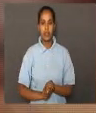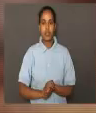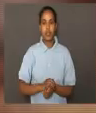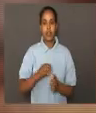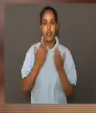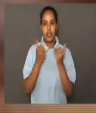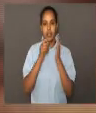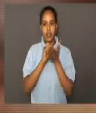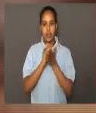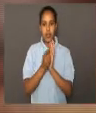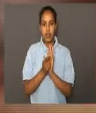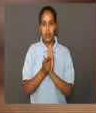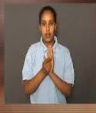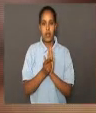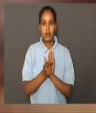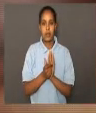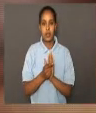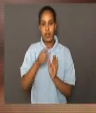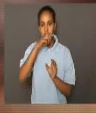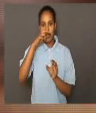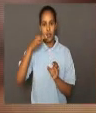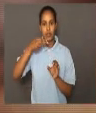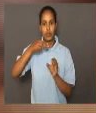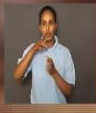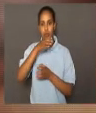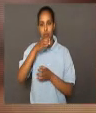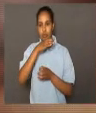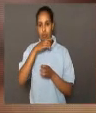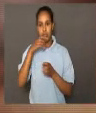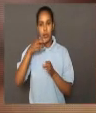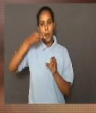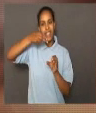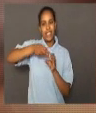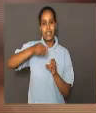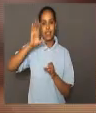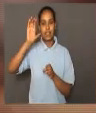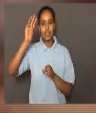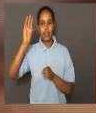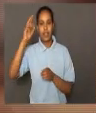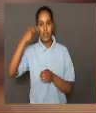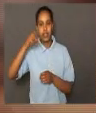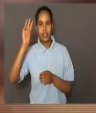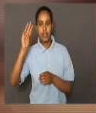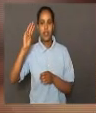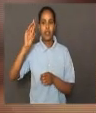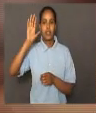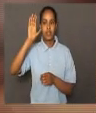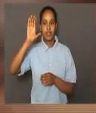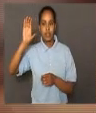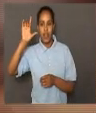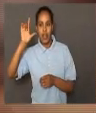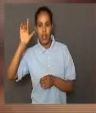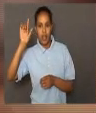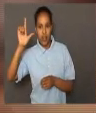Let us look at the example of a solution of benzene and carbon tetrachloride.